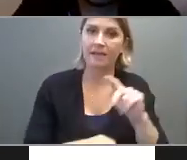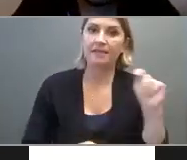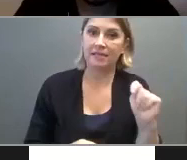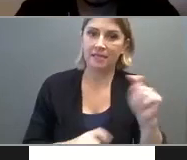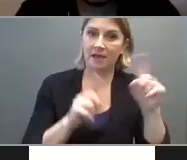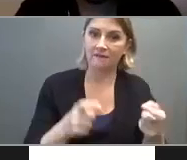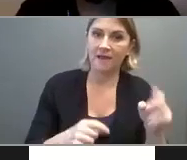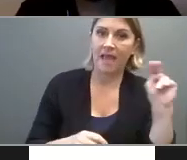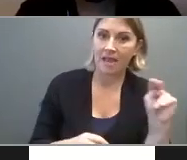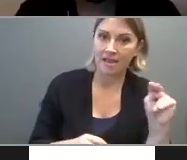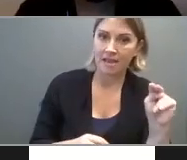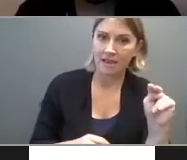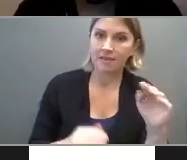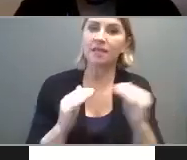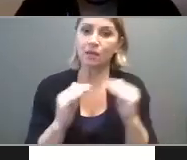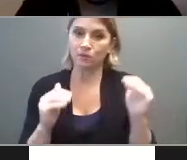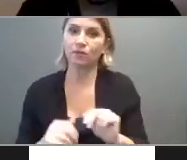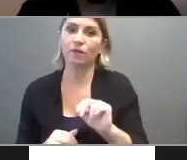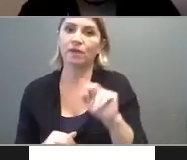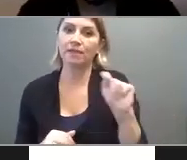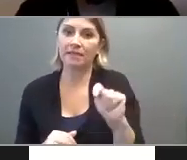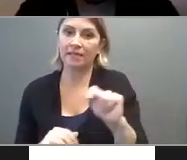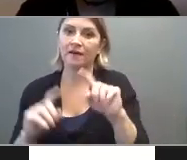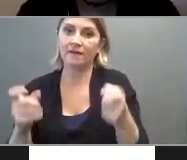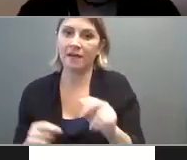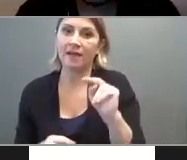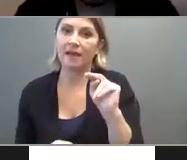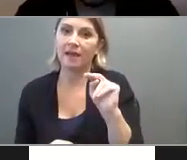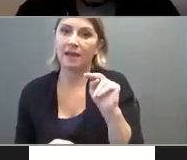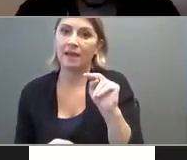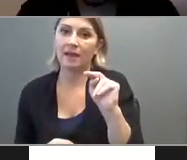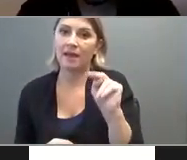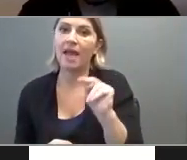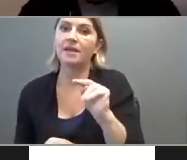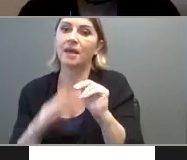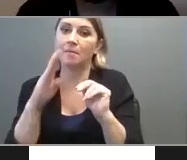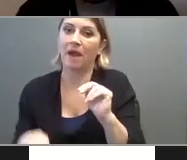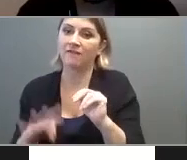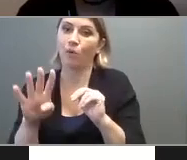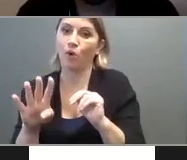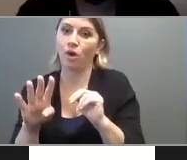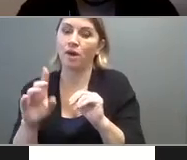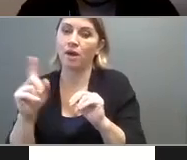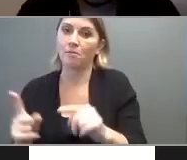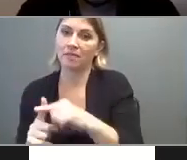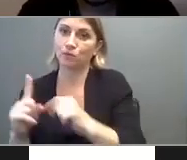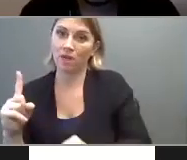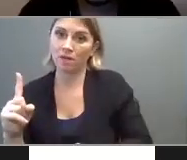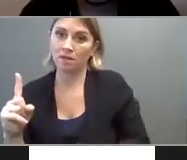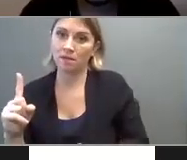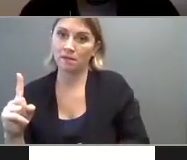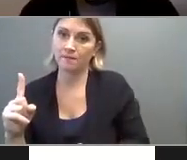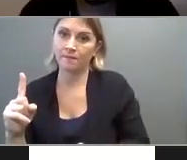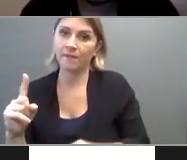of n equals to T of n by 4 plus 1. So